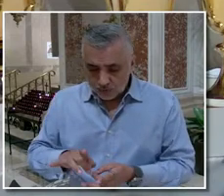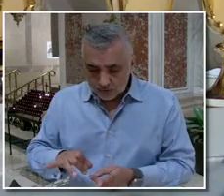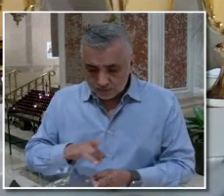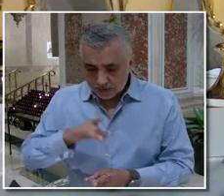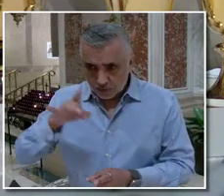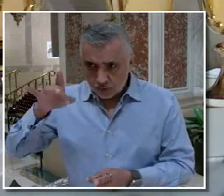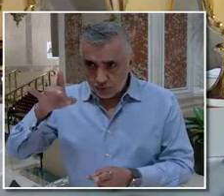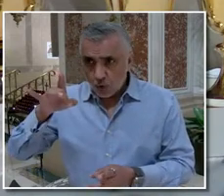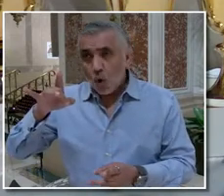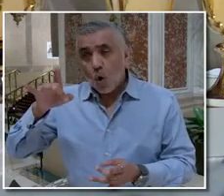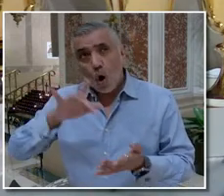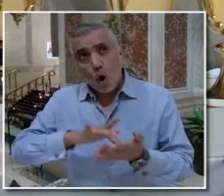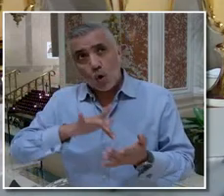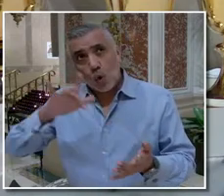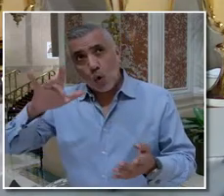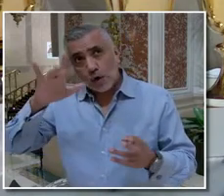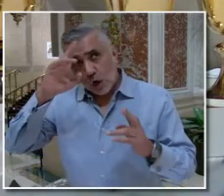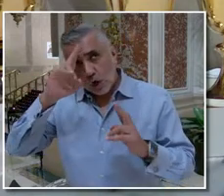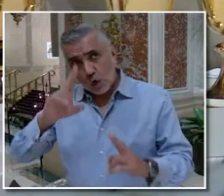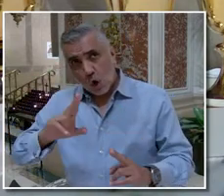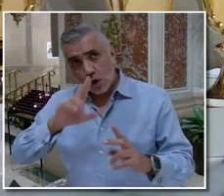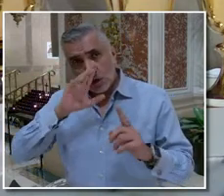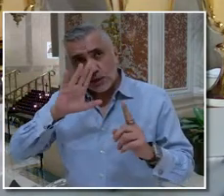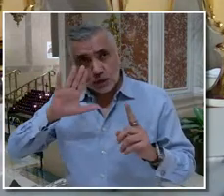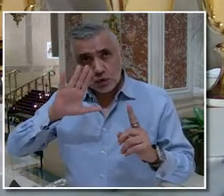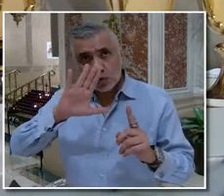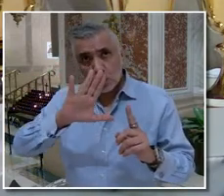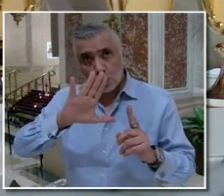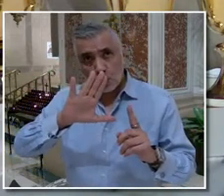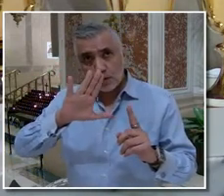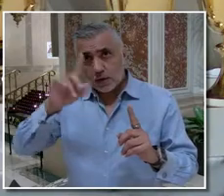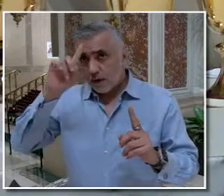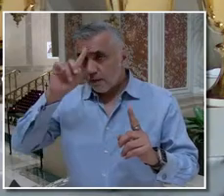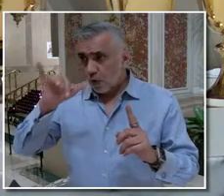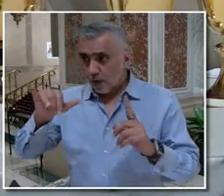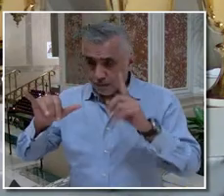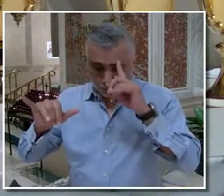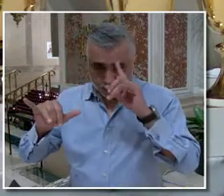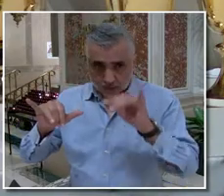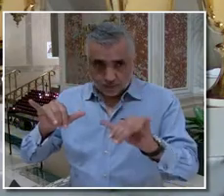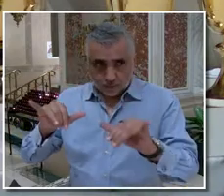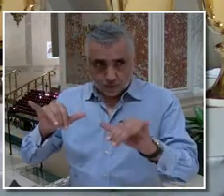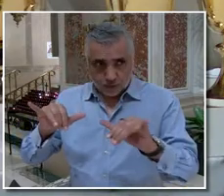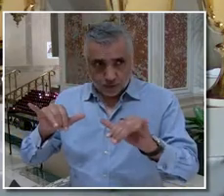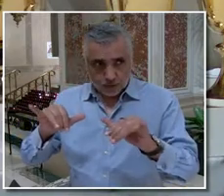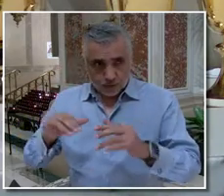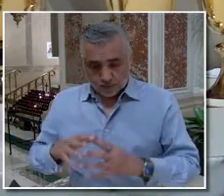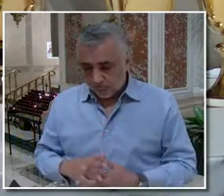Spirit, all glory and honor is yours, forever and ever.